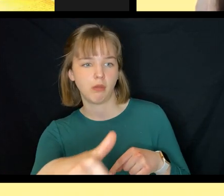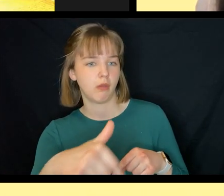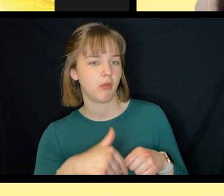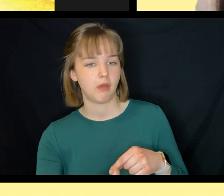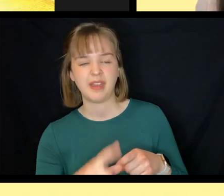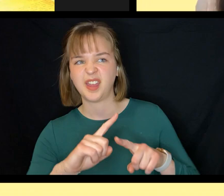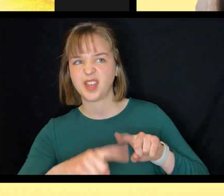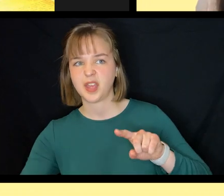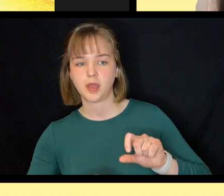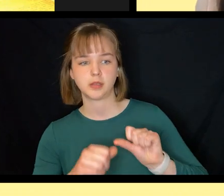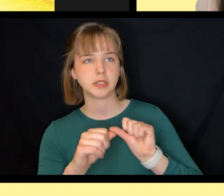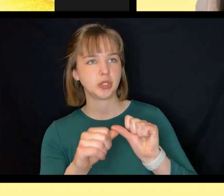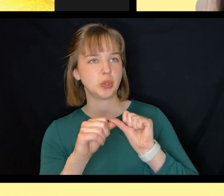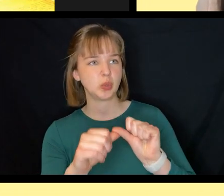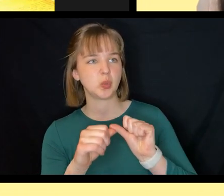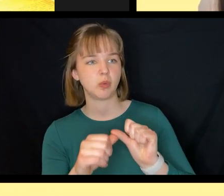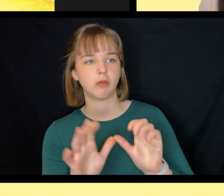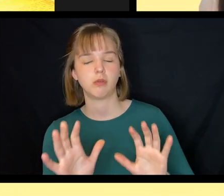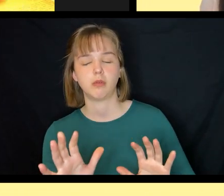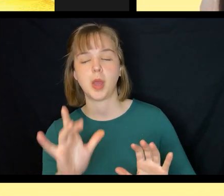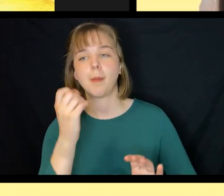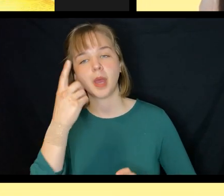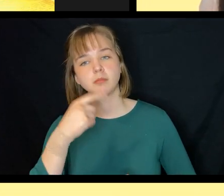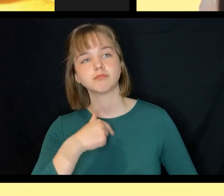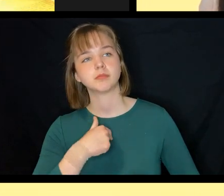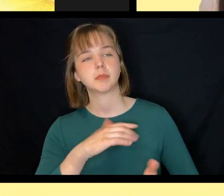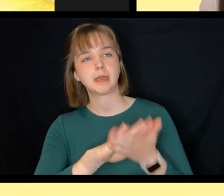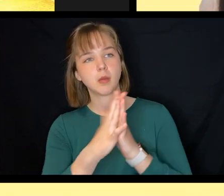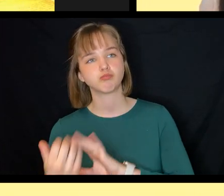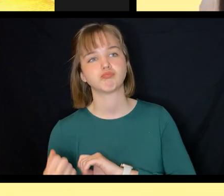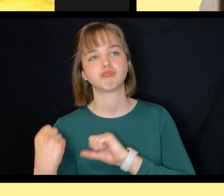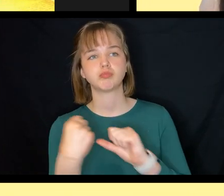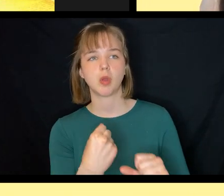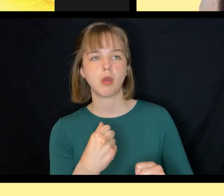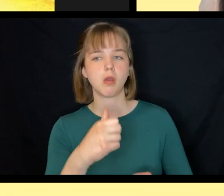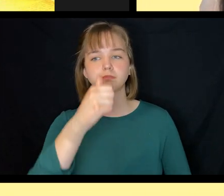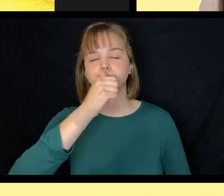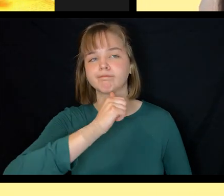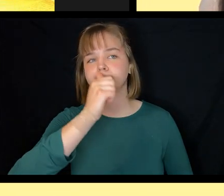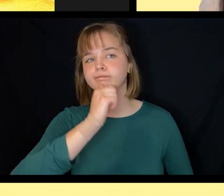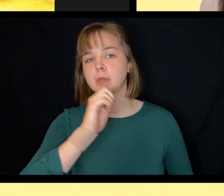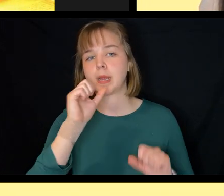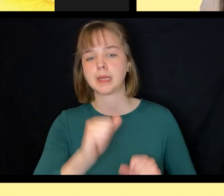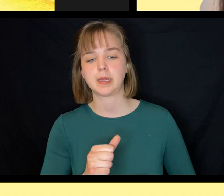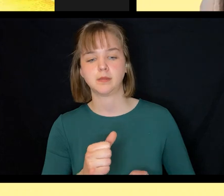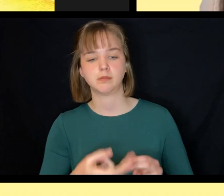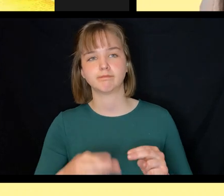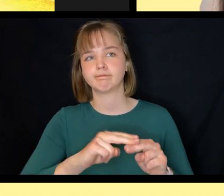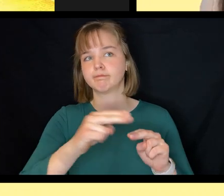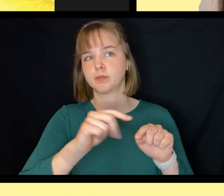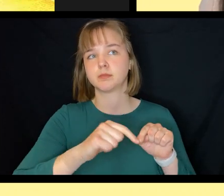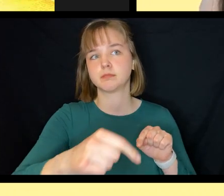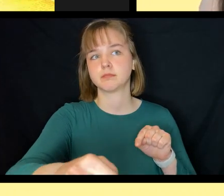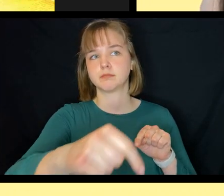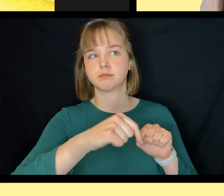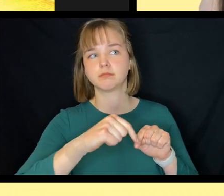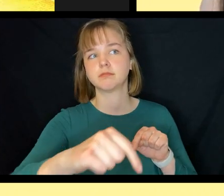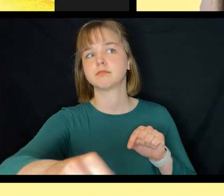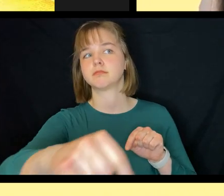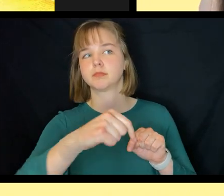know how you guys do this. And eventually like I built up that tolerance and I picked up like things pretty quickly,